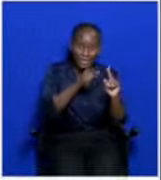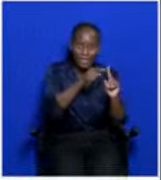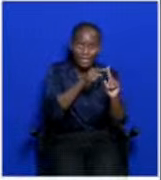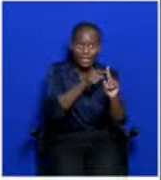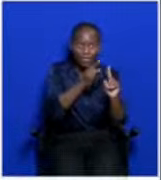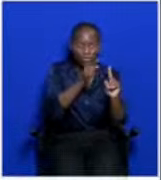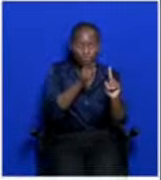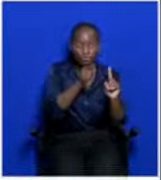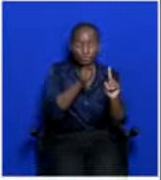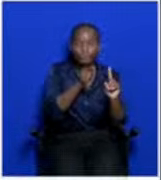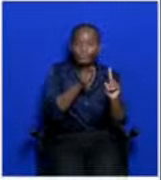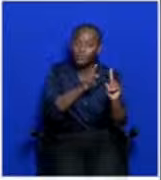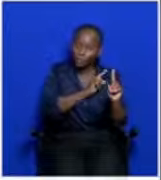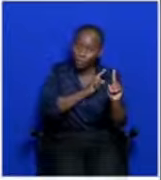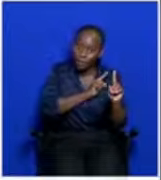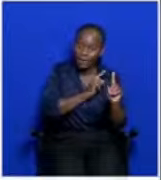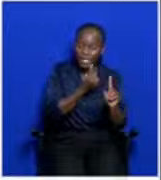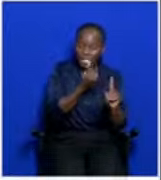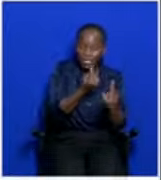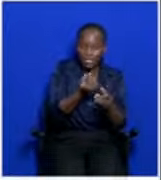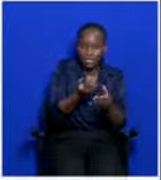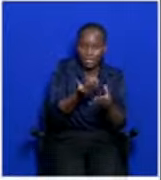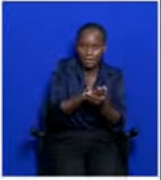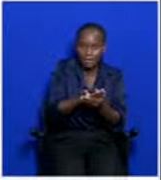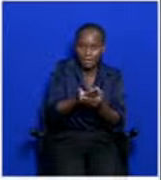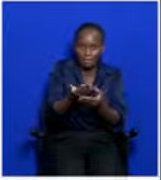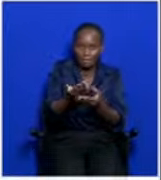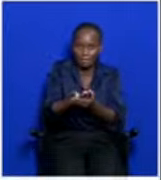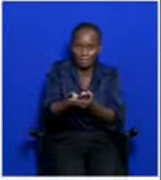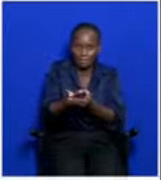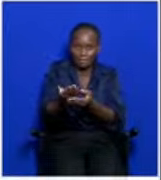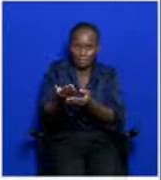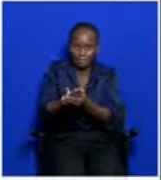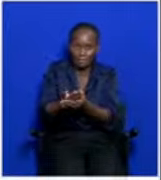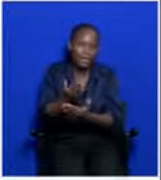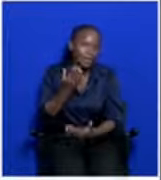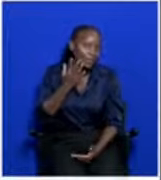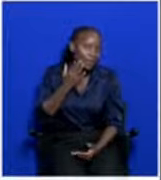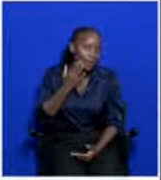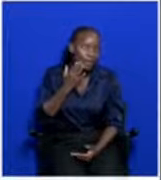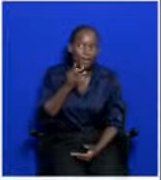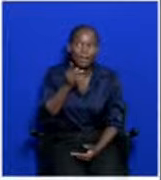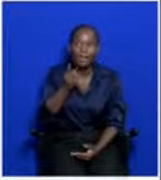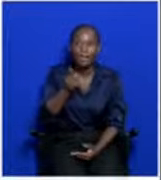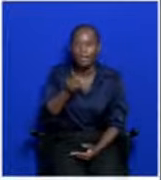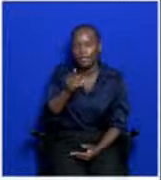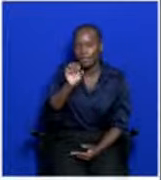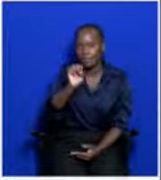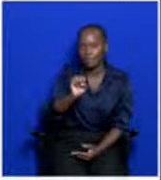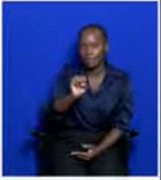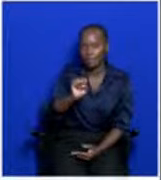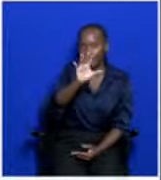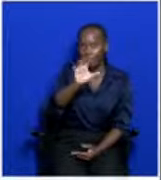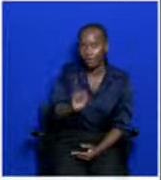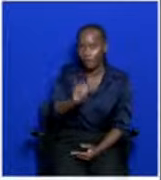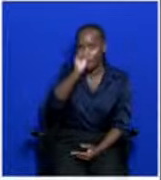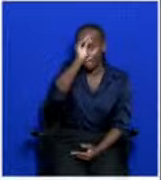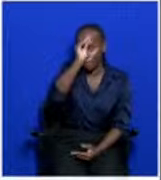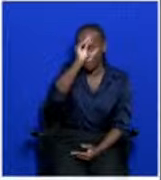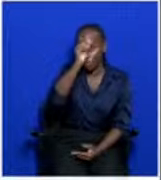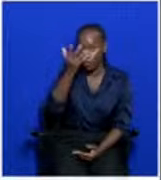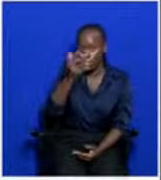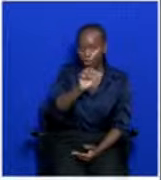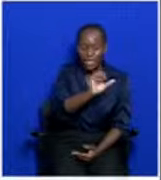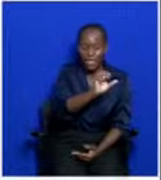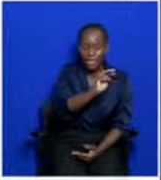case where a member of South African police or EMPD is arrested, the docket has to go to the